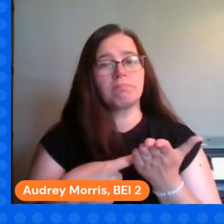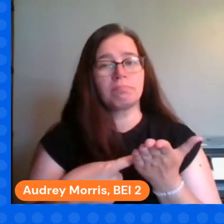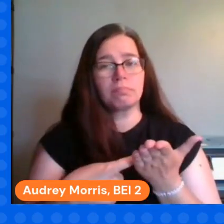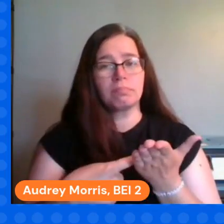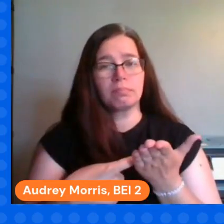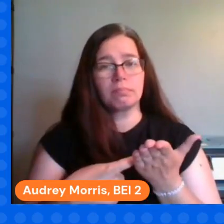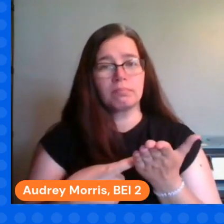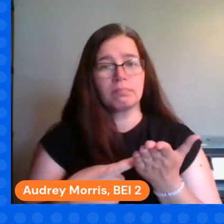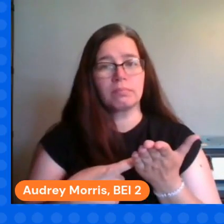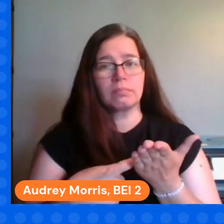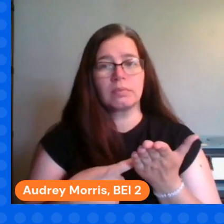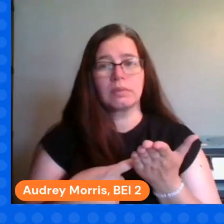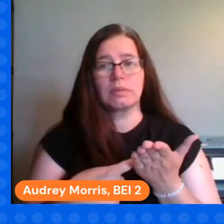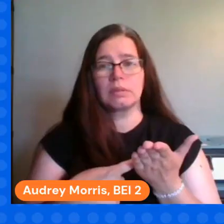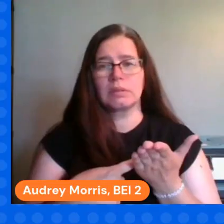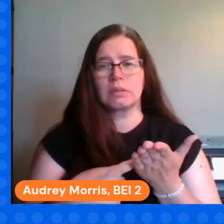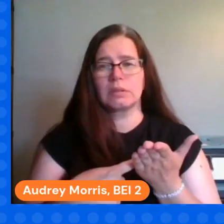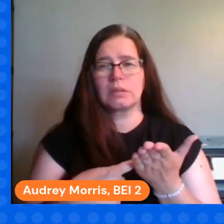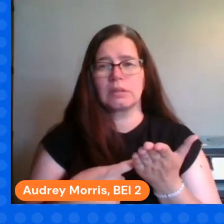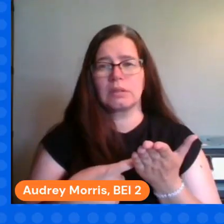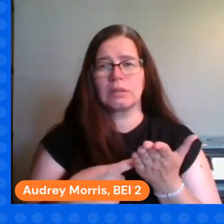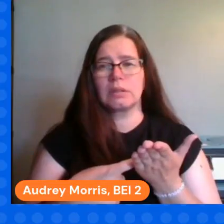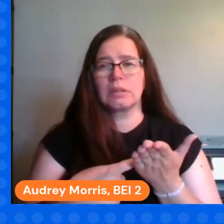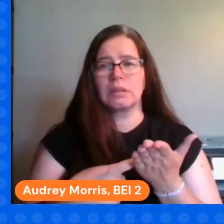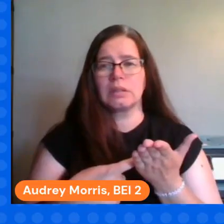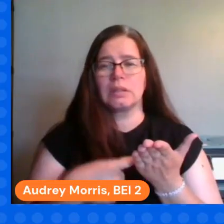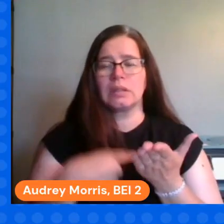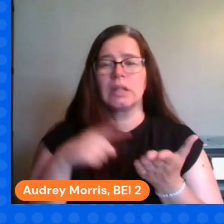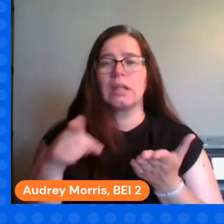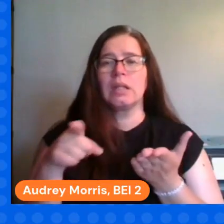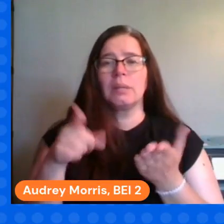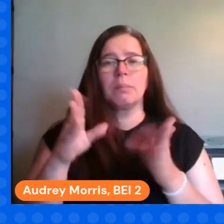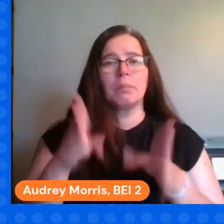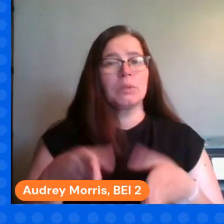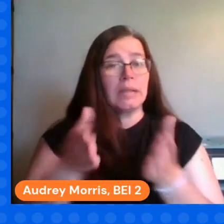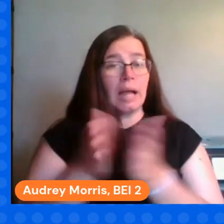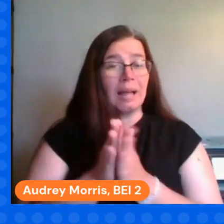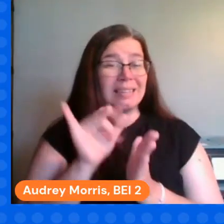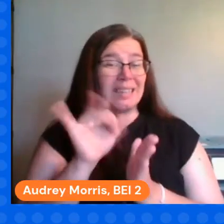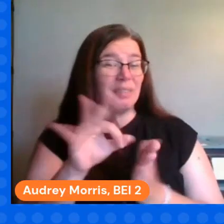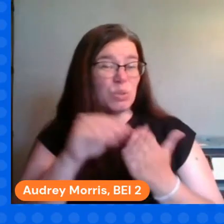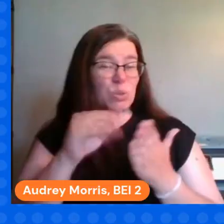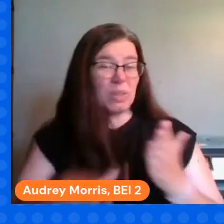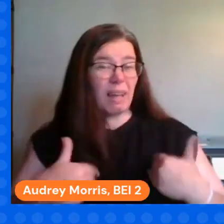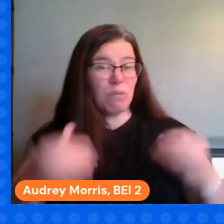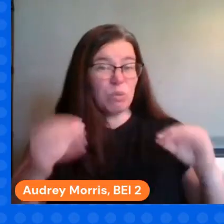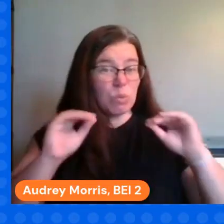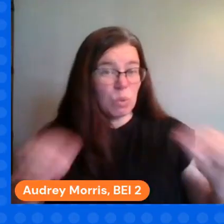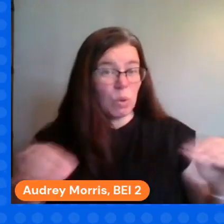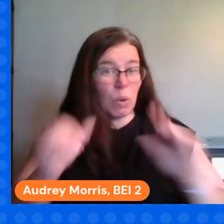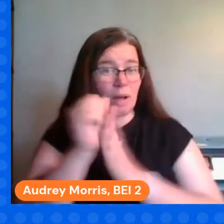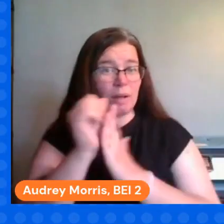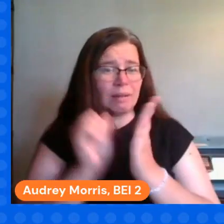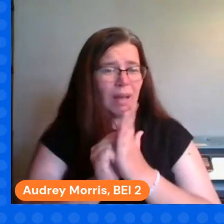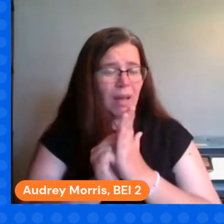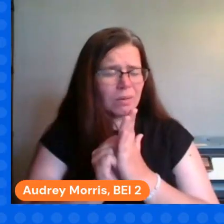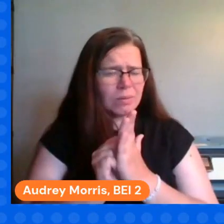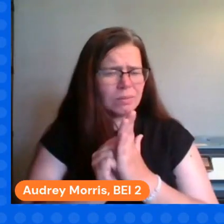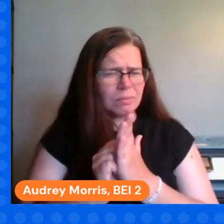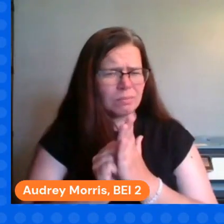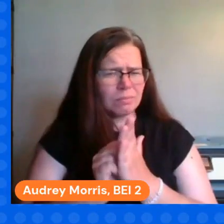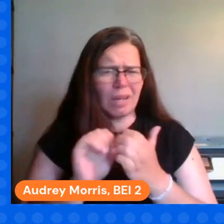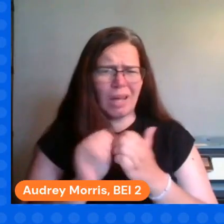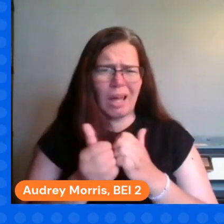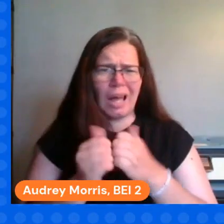Francis, I think that Zale is asking, but if a student doesn't have their own account, how can they save a